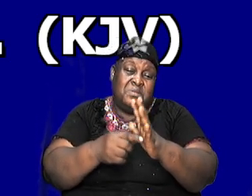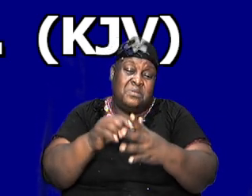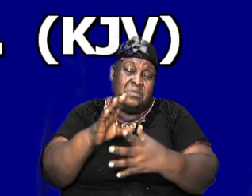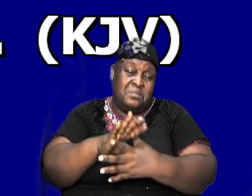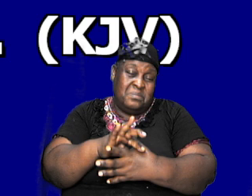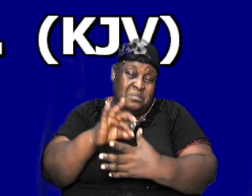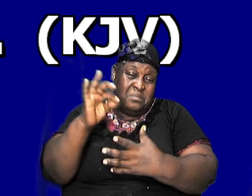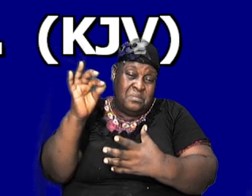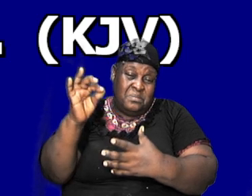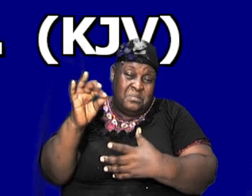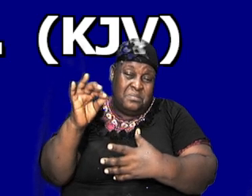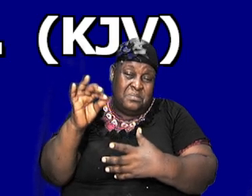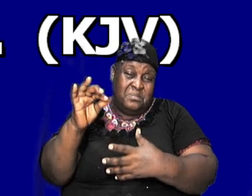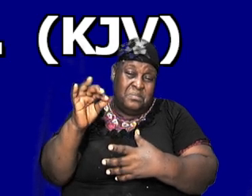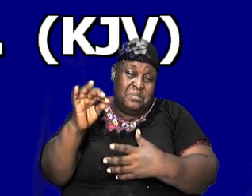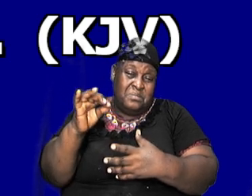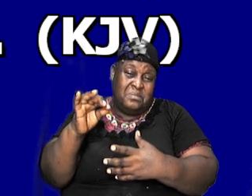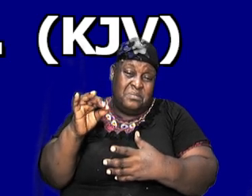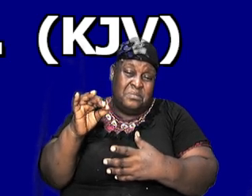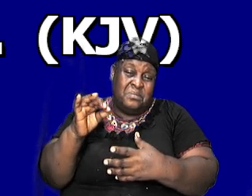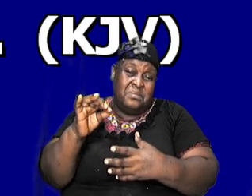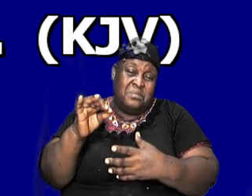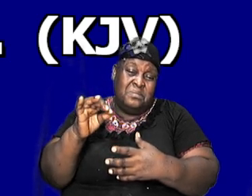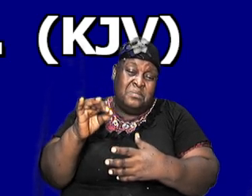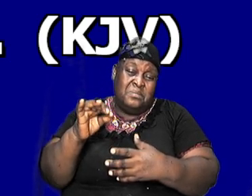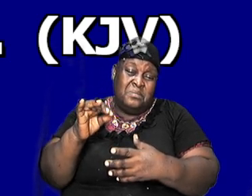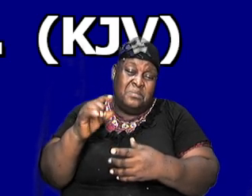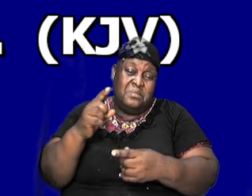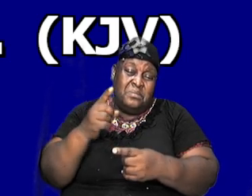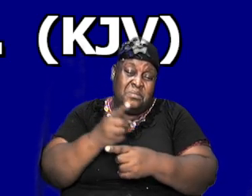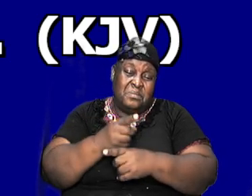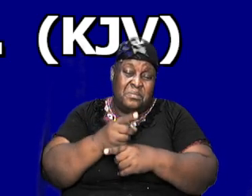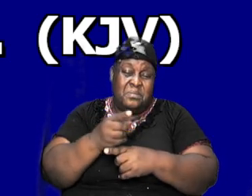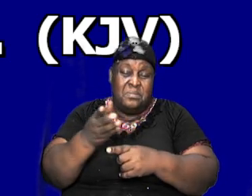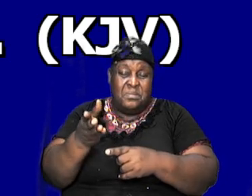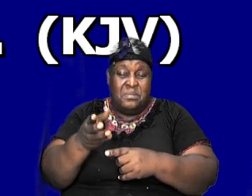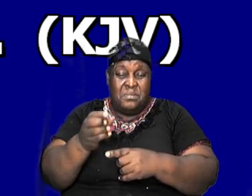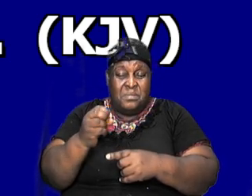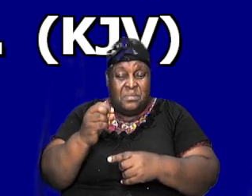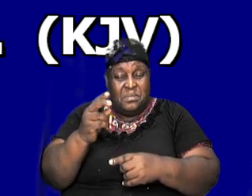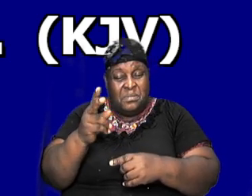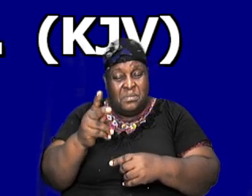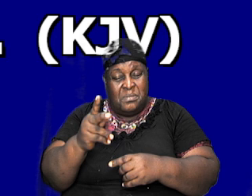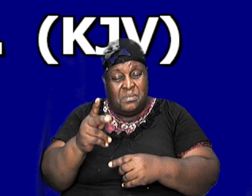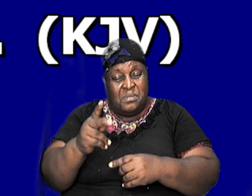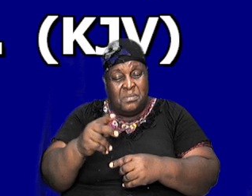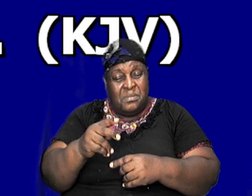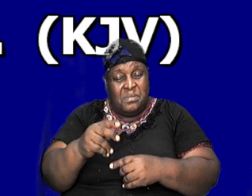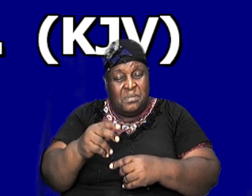So the scripture said God manifested in the flesh. So right there I'm looking back and I'm saying, okay, is this